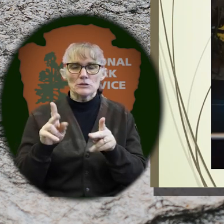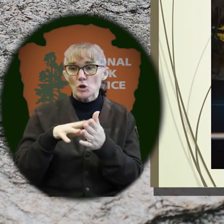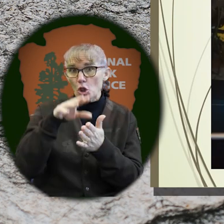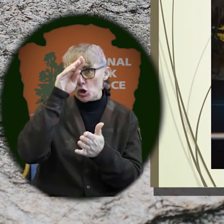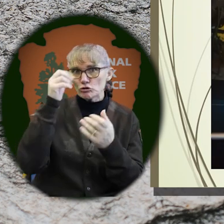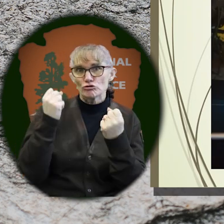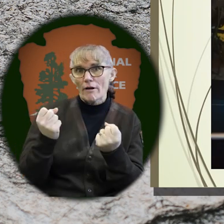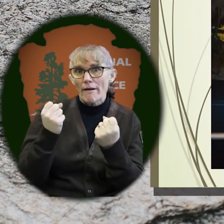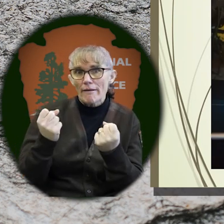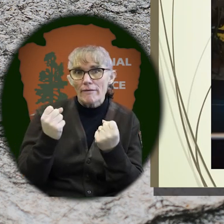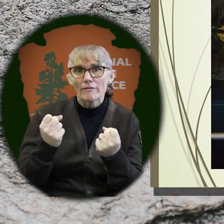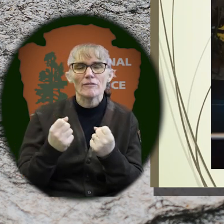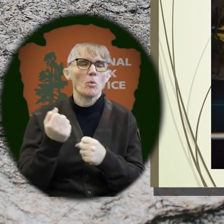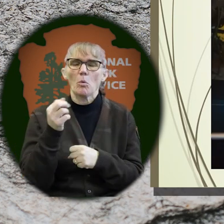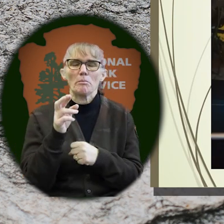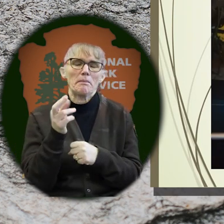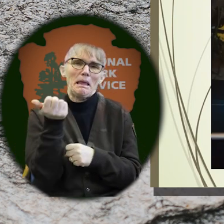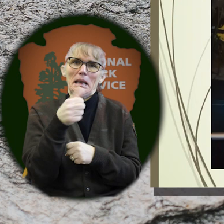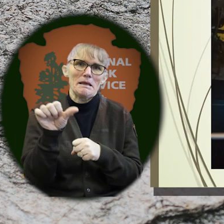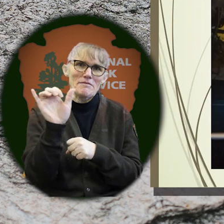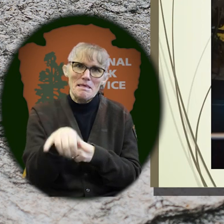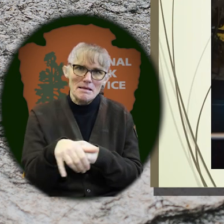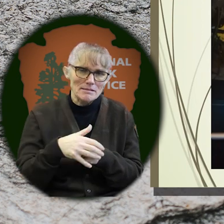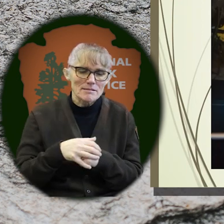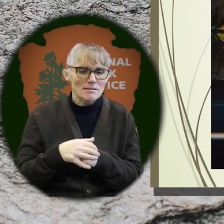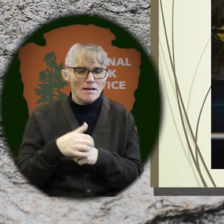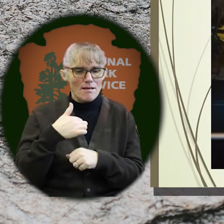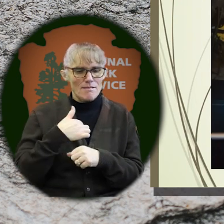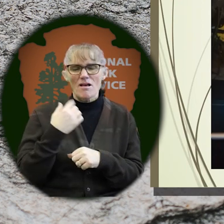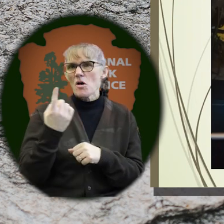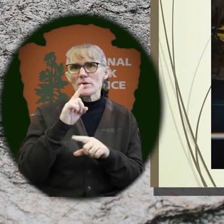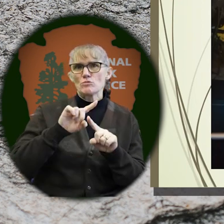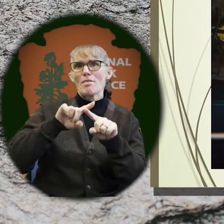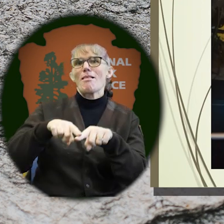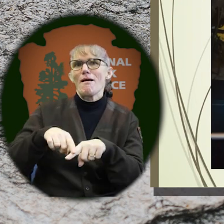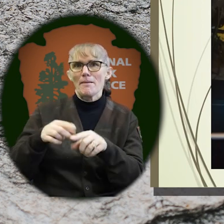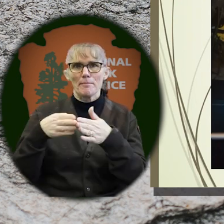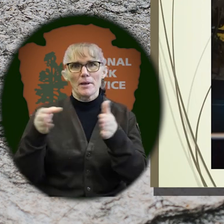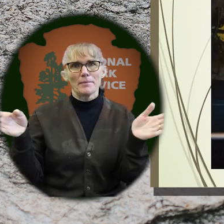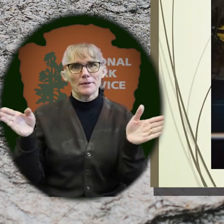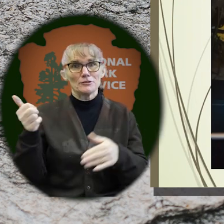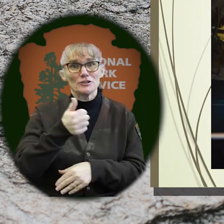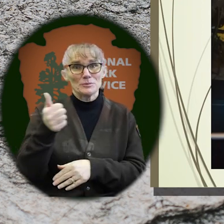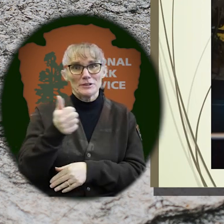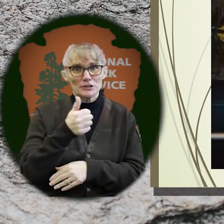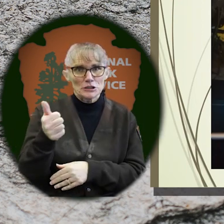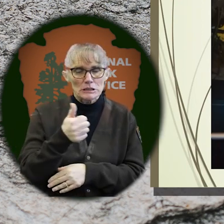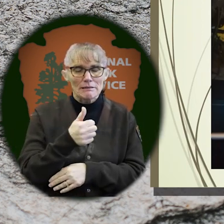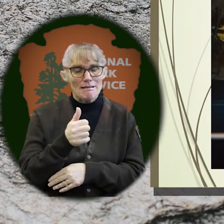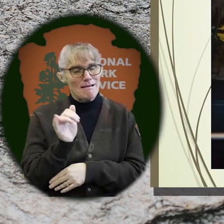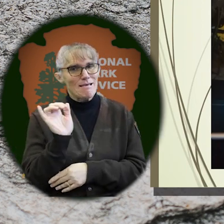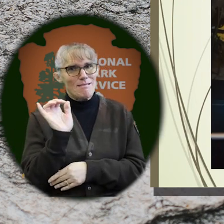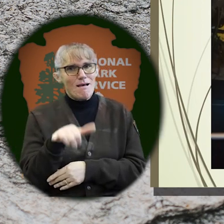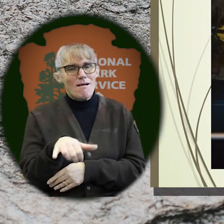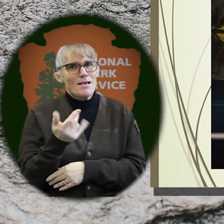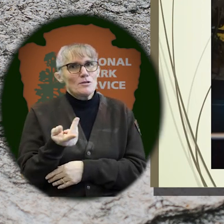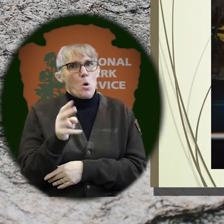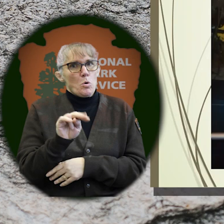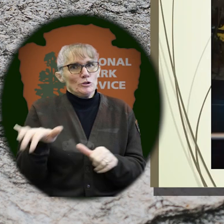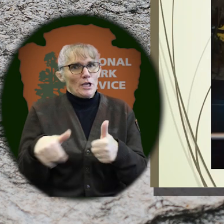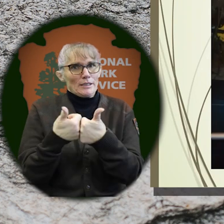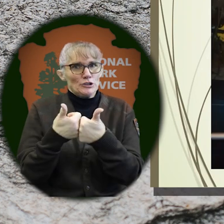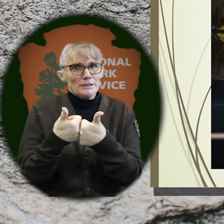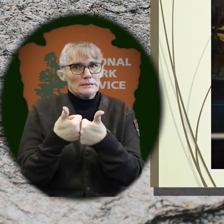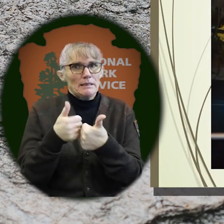how to drive or any of that. I've always had to rely on public transportation, which it has its own challenges in